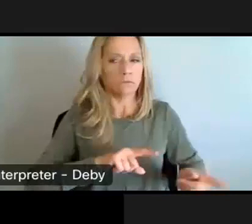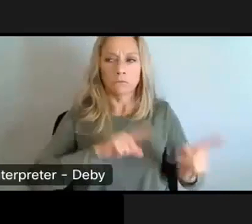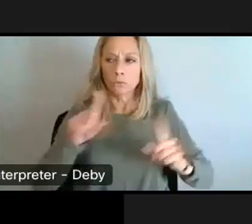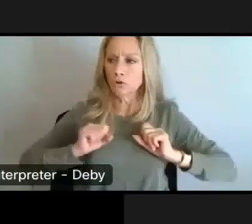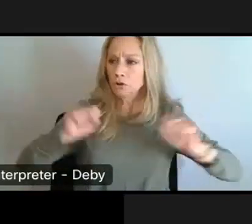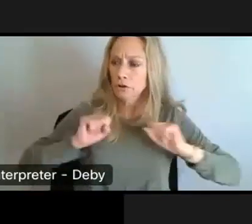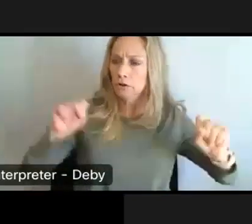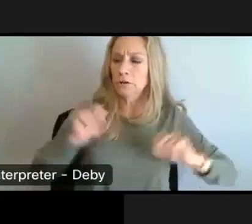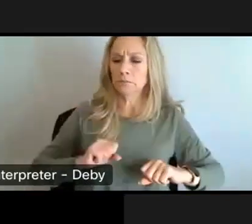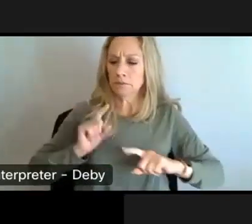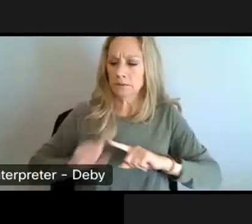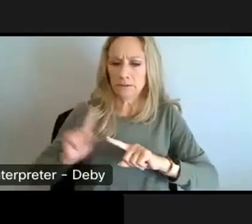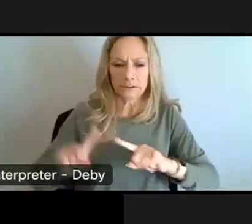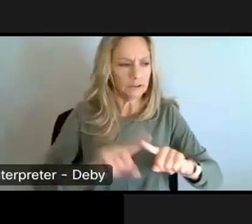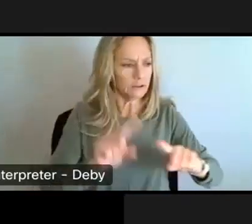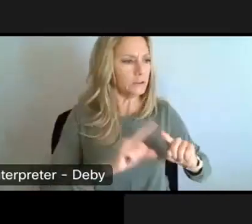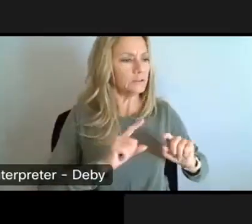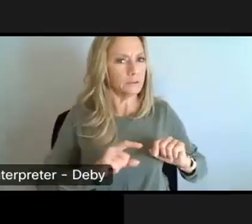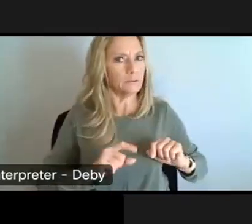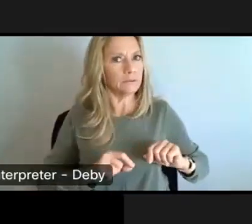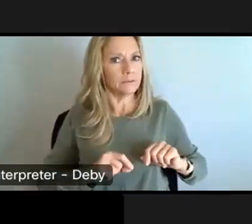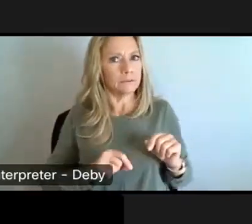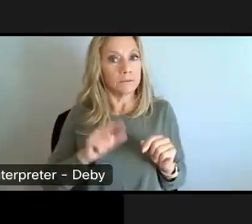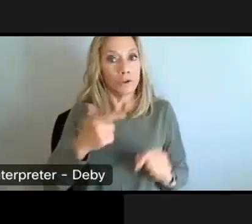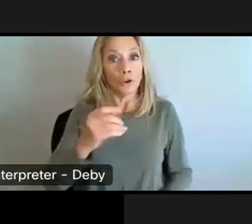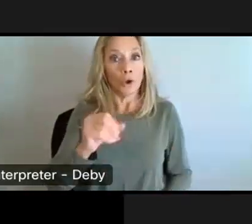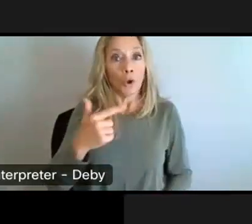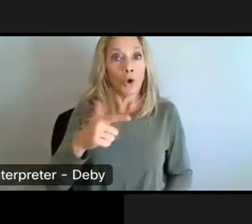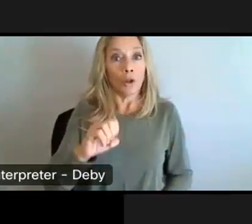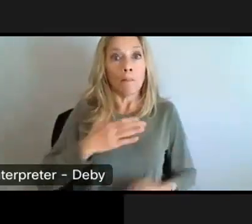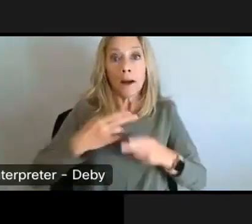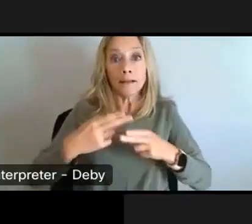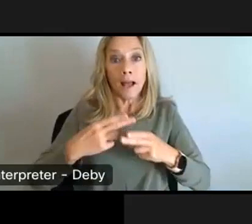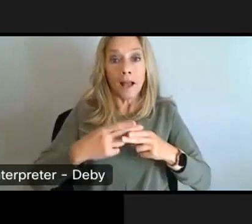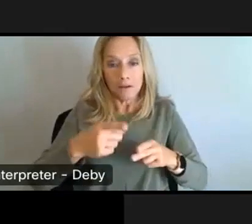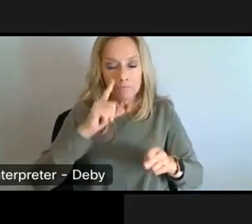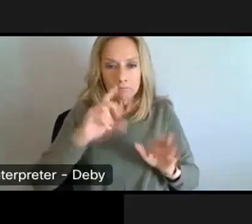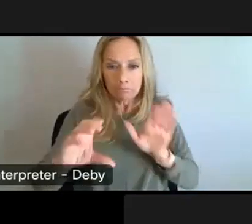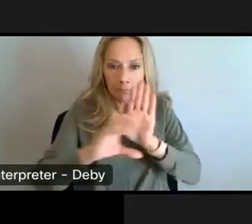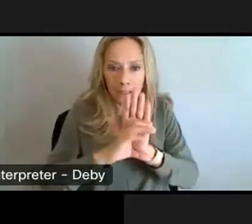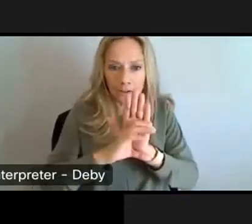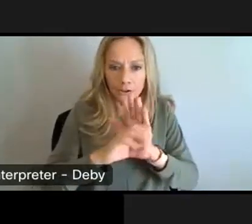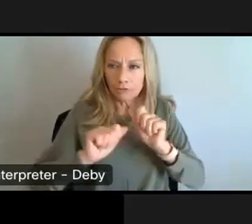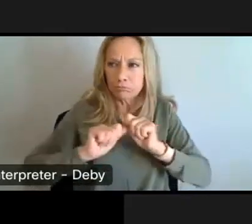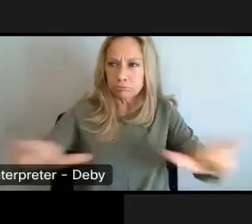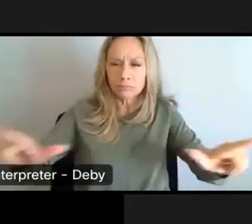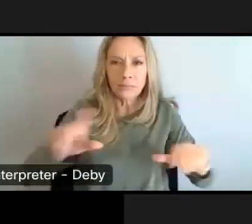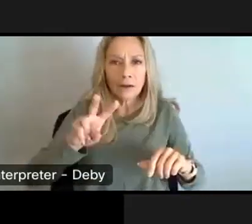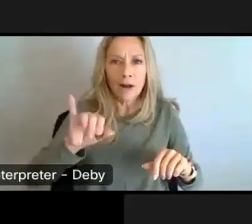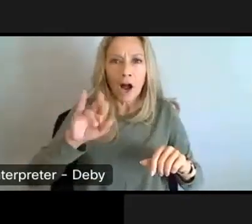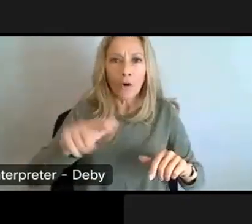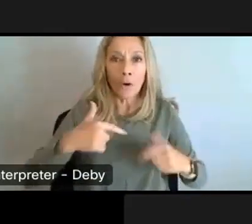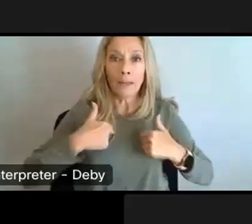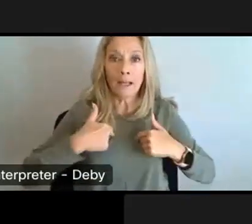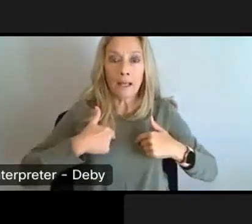doing the different things. I mean, if you even Google me, there's a picture that went viral of me doing